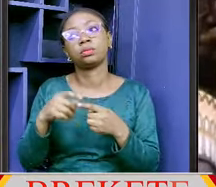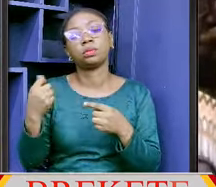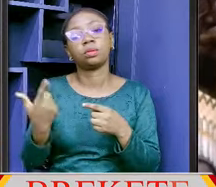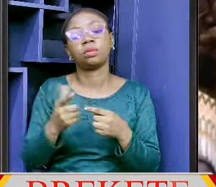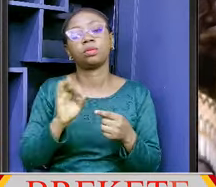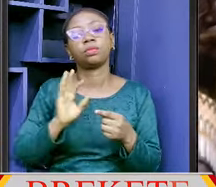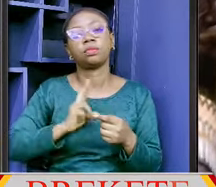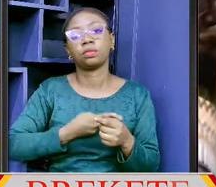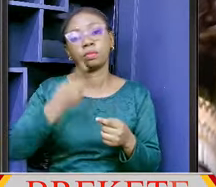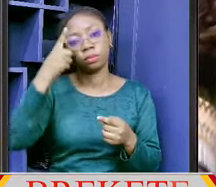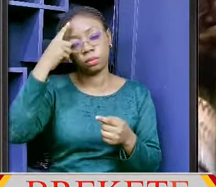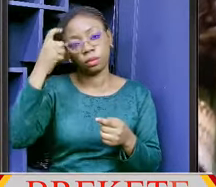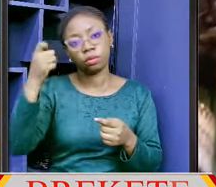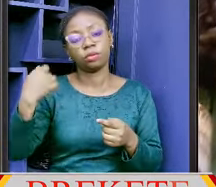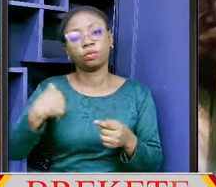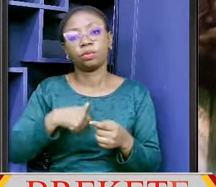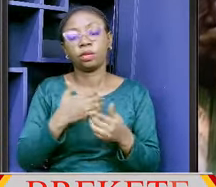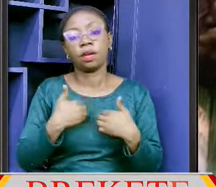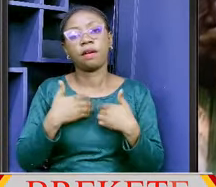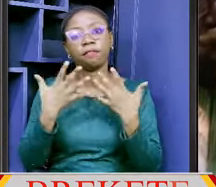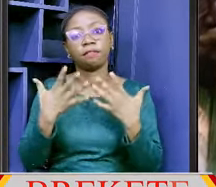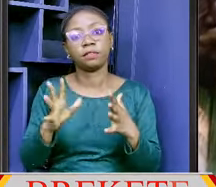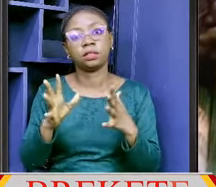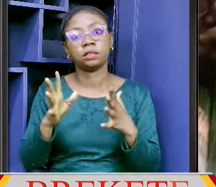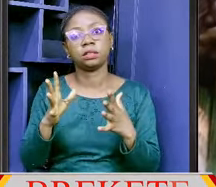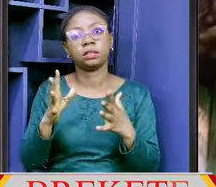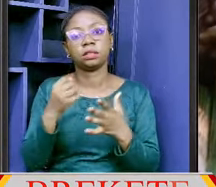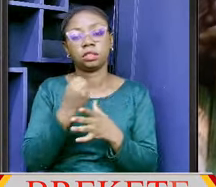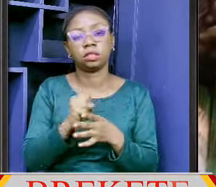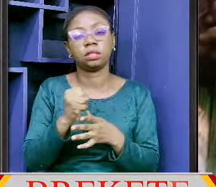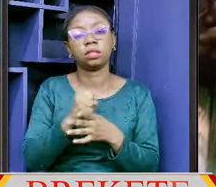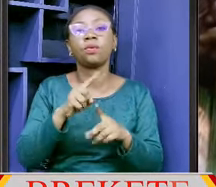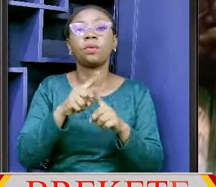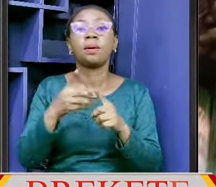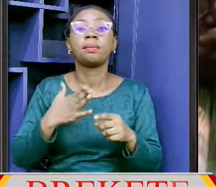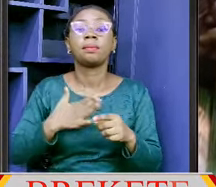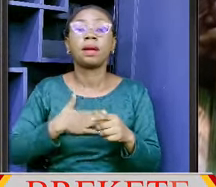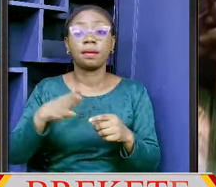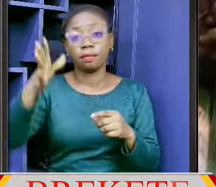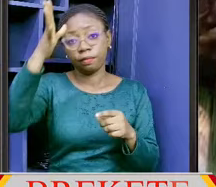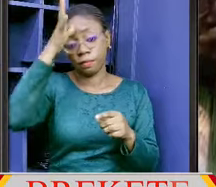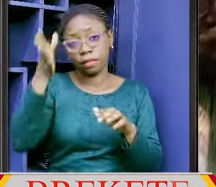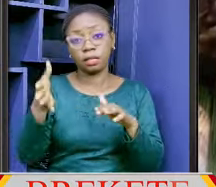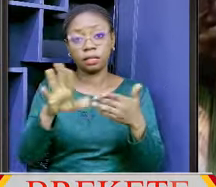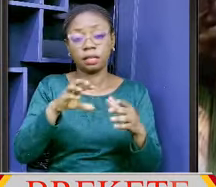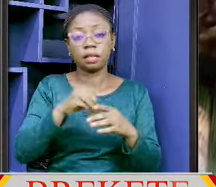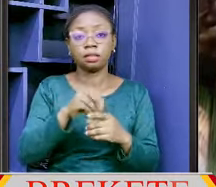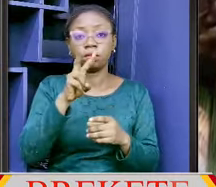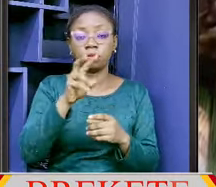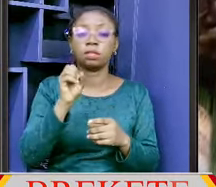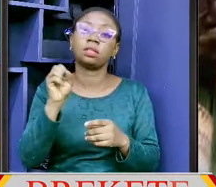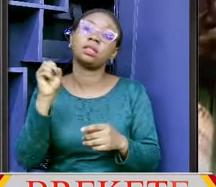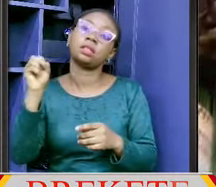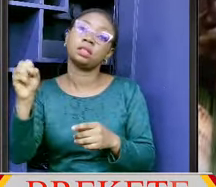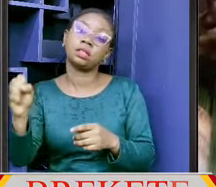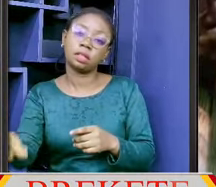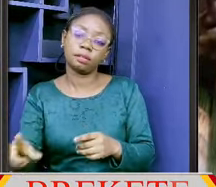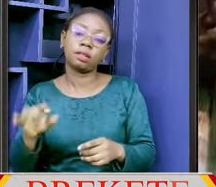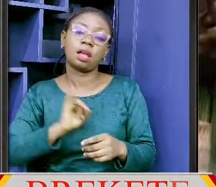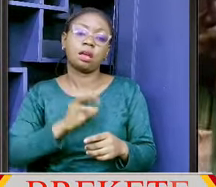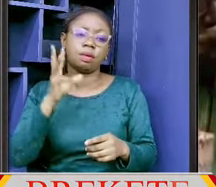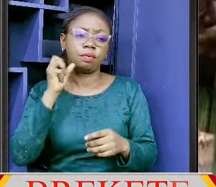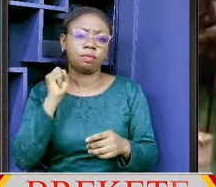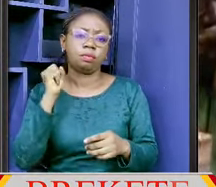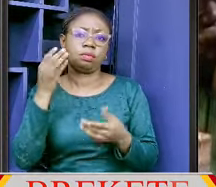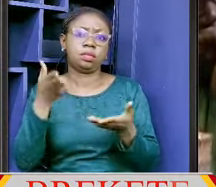sharing. When my father died in 2011, I was here in Abuja. They called me that your